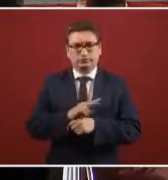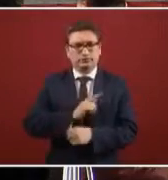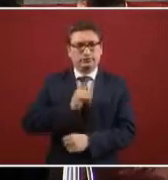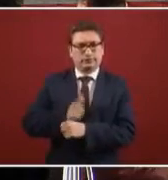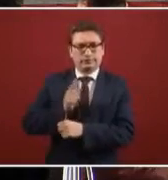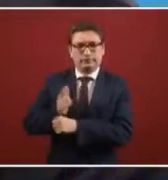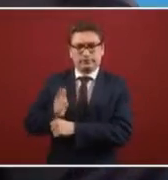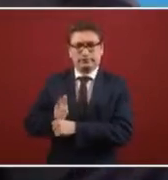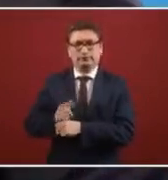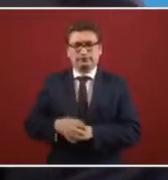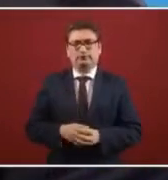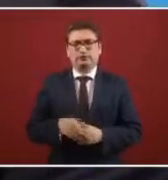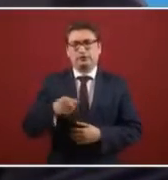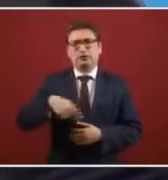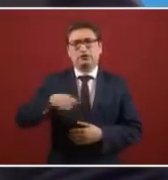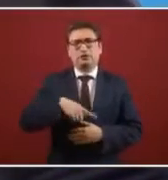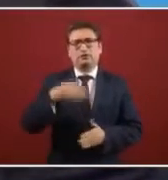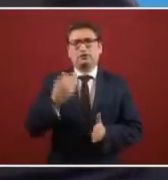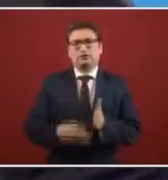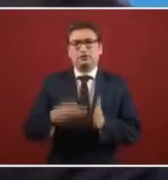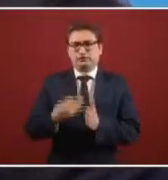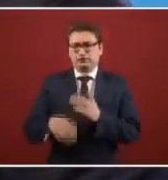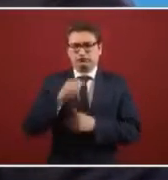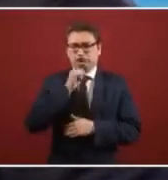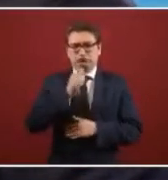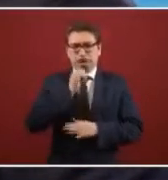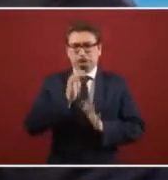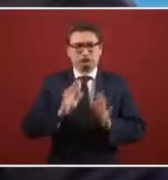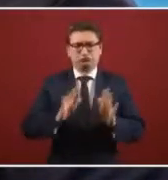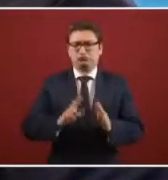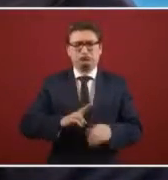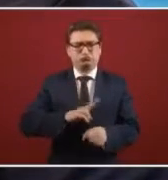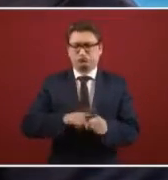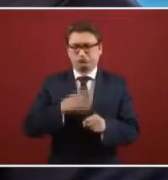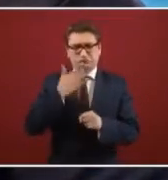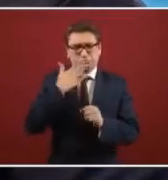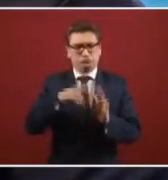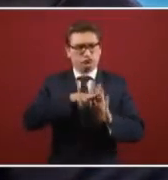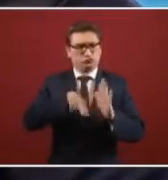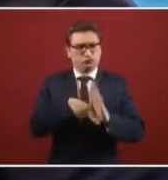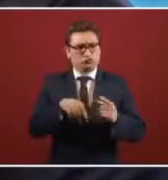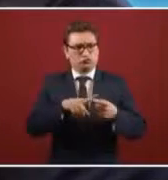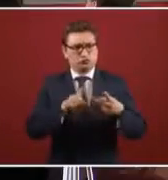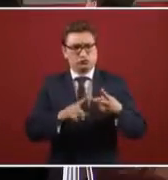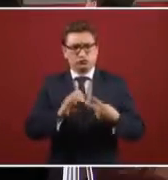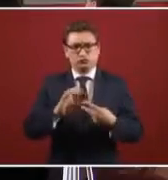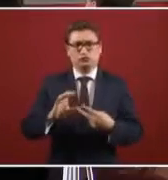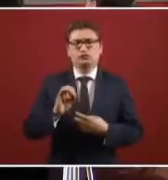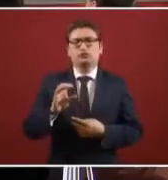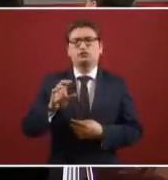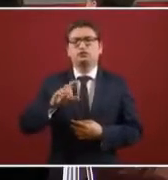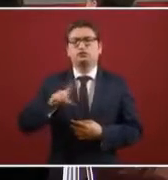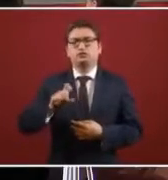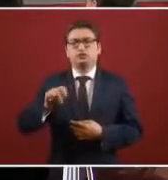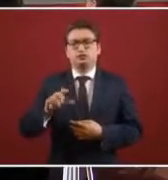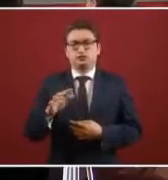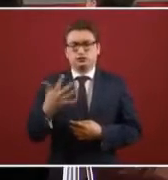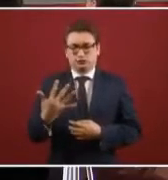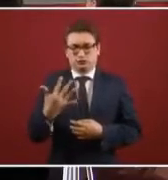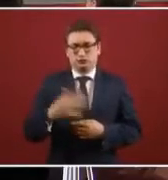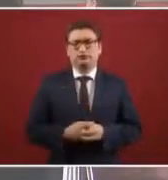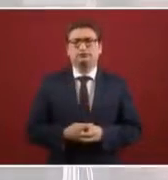were the vigilance that they were able to see that there was no problem, everything was good.